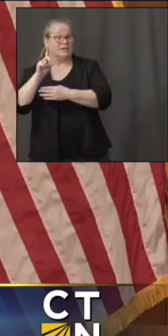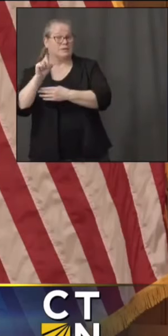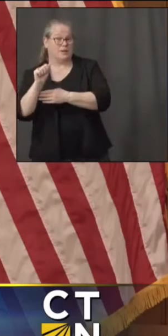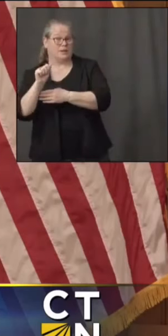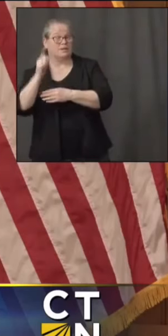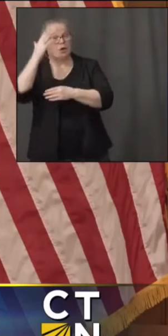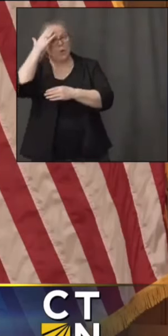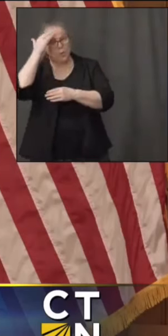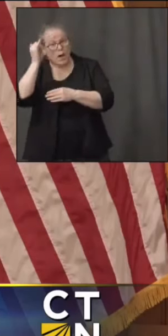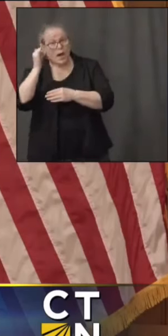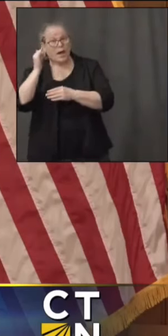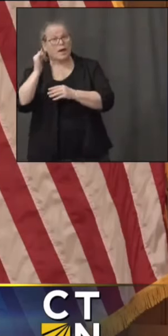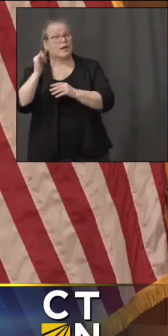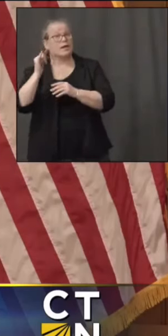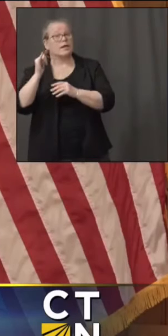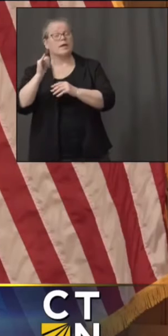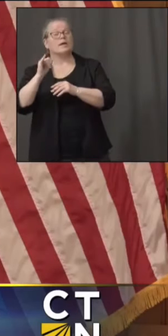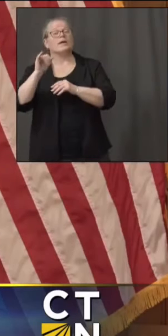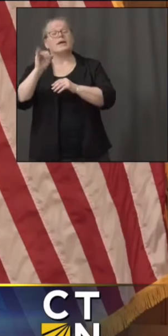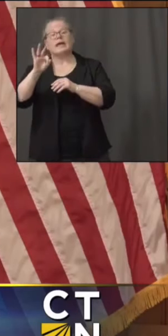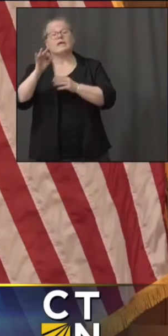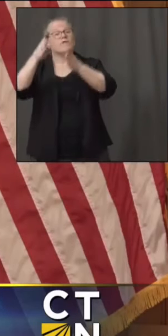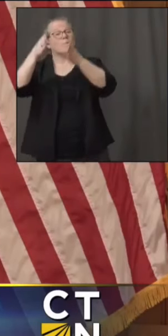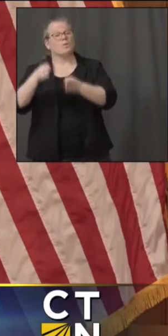doesn't receive services through DDS.